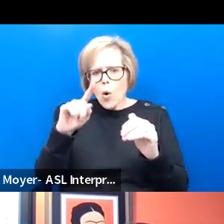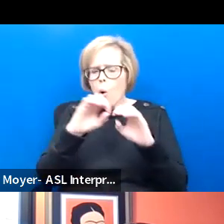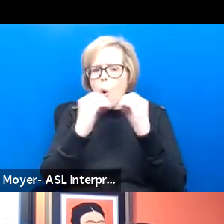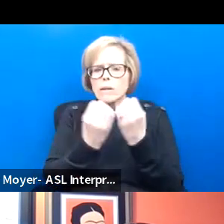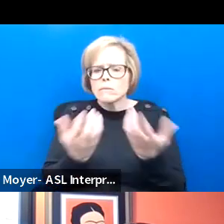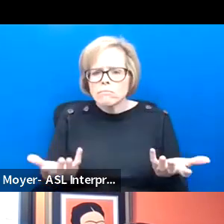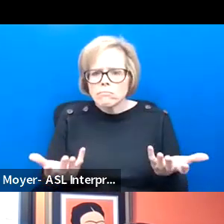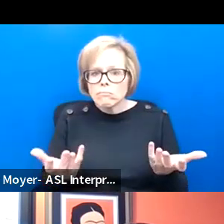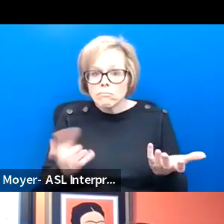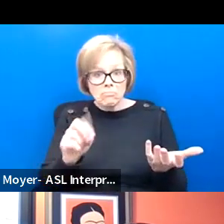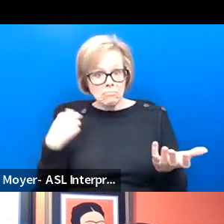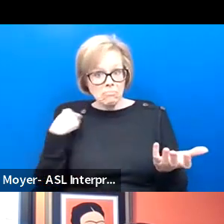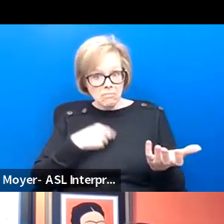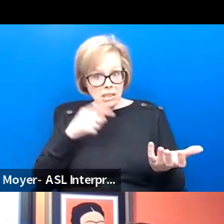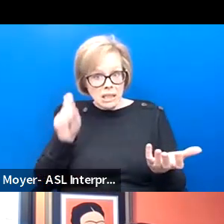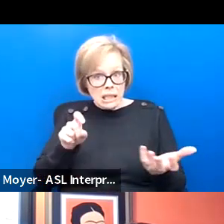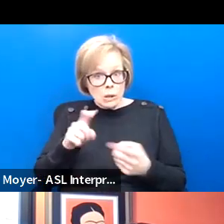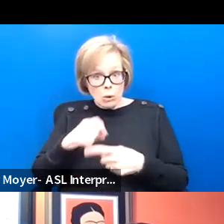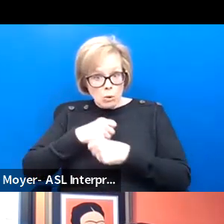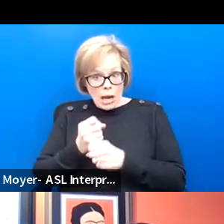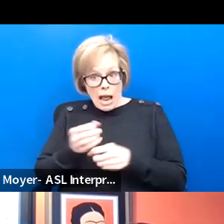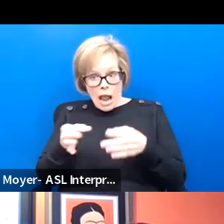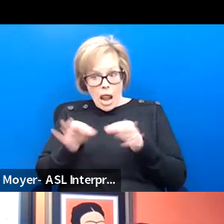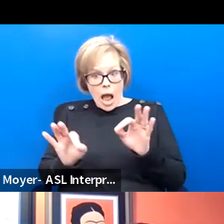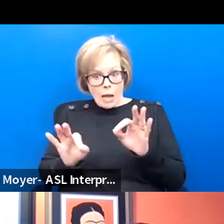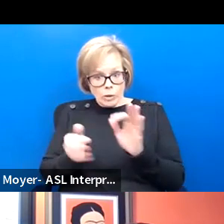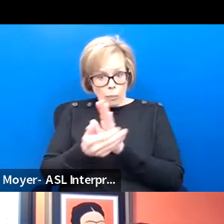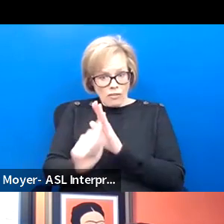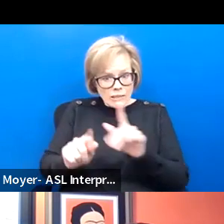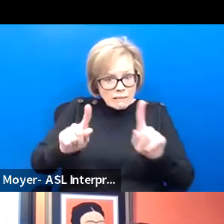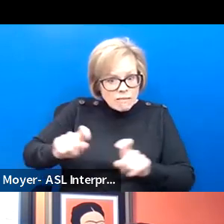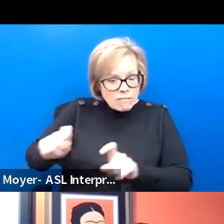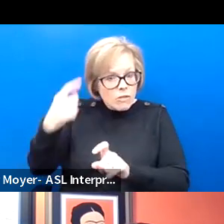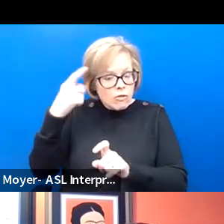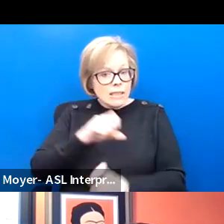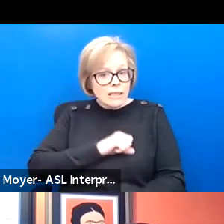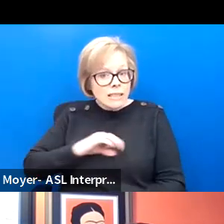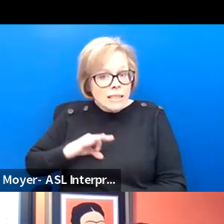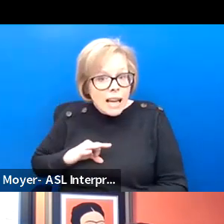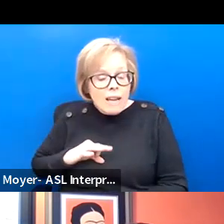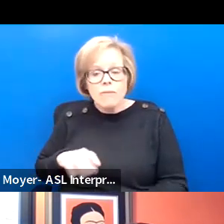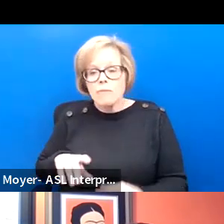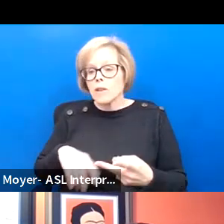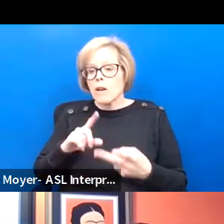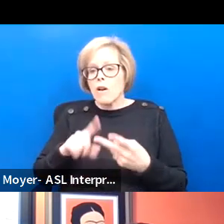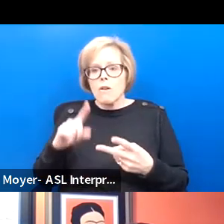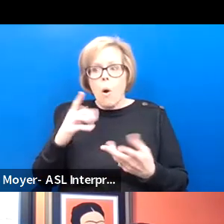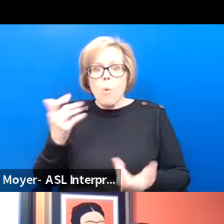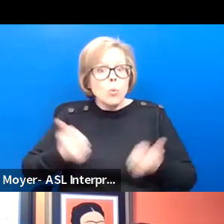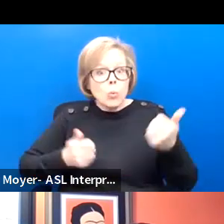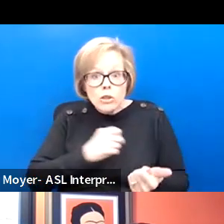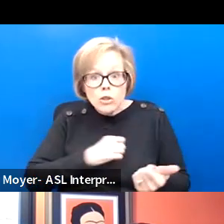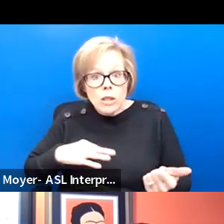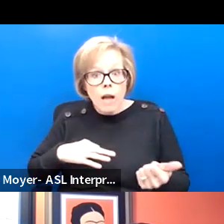organizations? Do we need to be creating language proficiency assessments for staff, for which staff, or